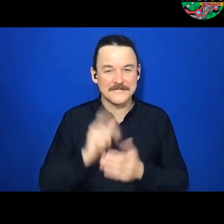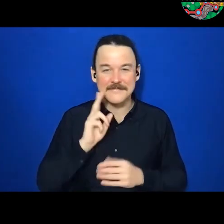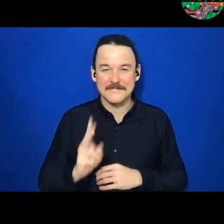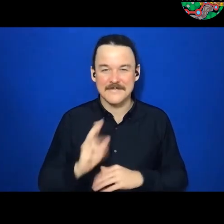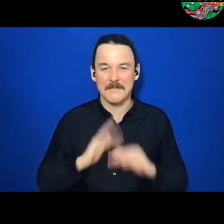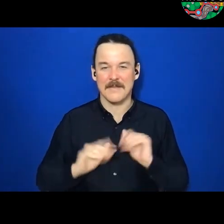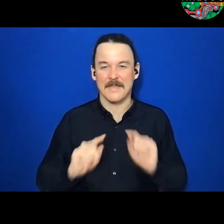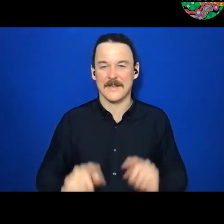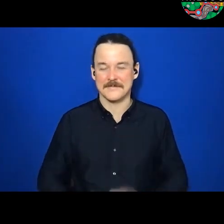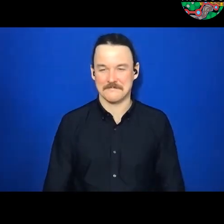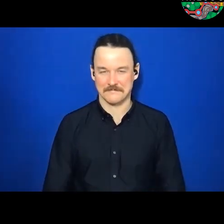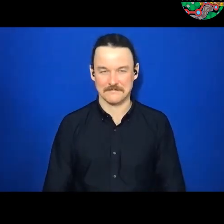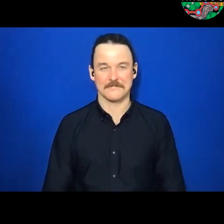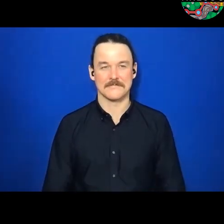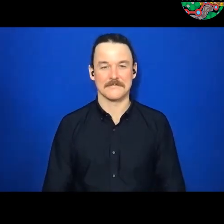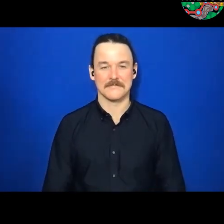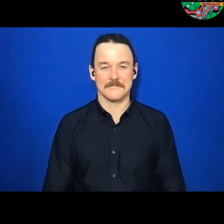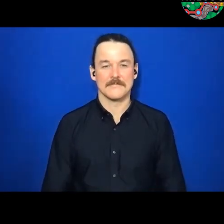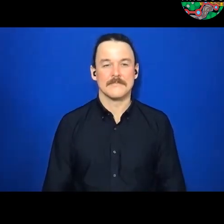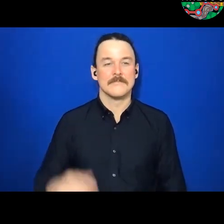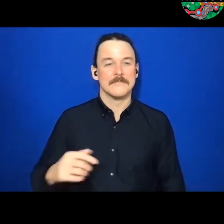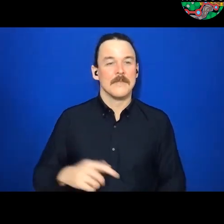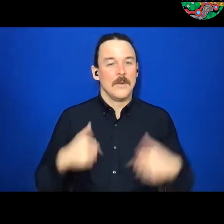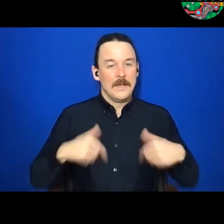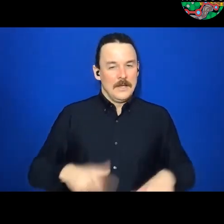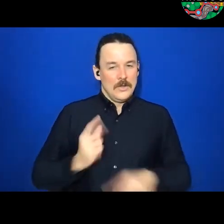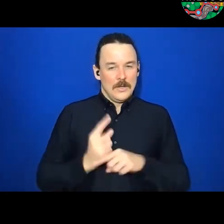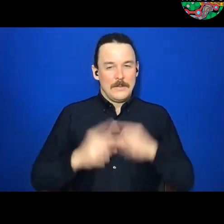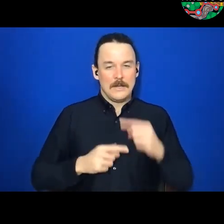front as we talk about justice reinvestment in